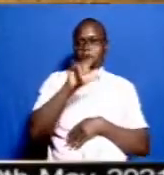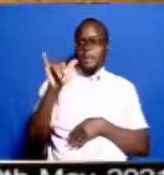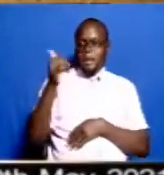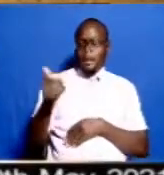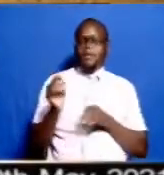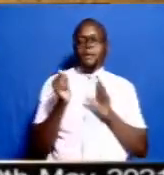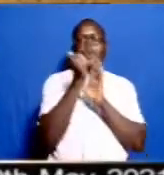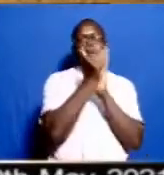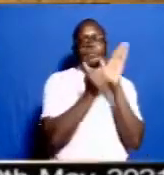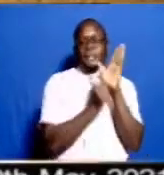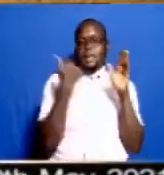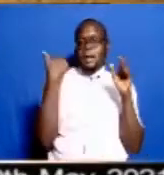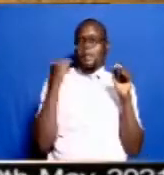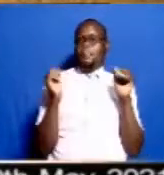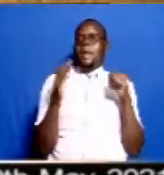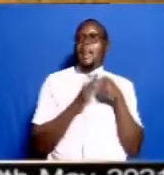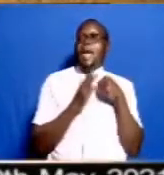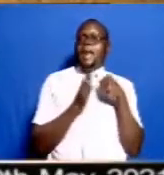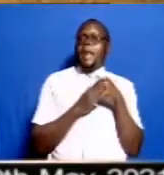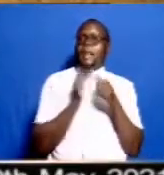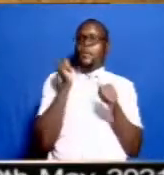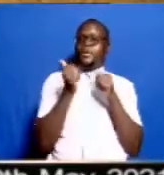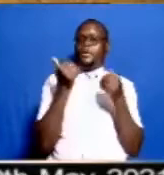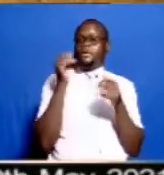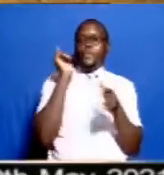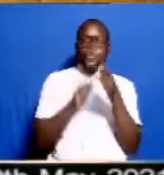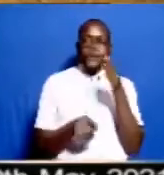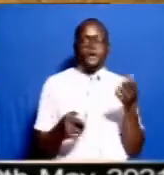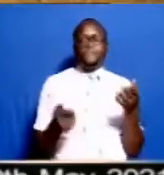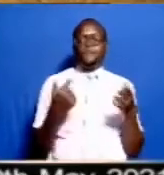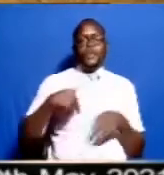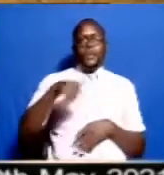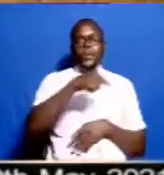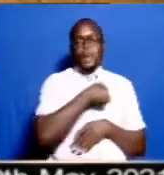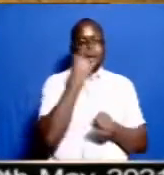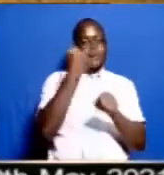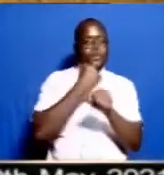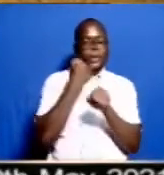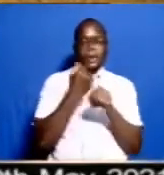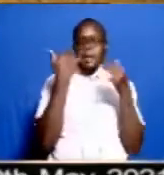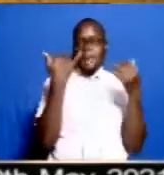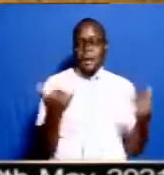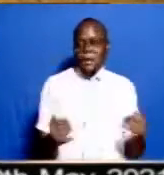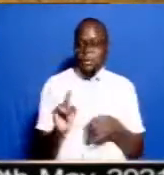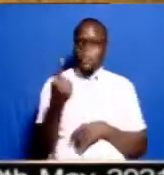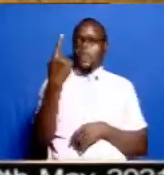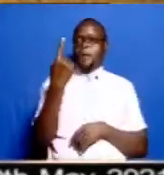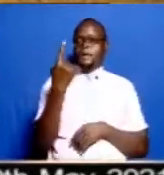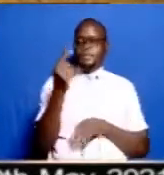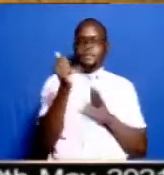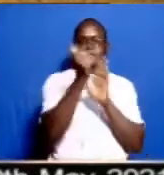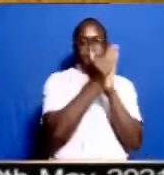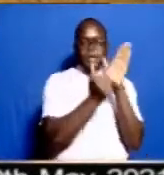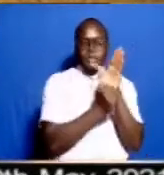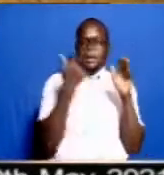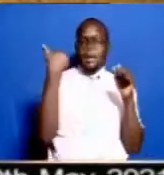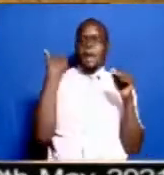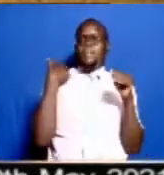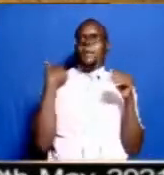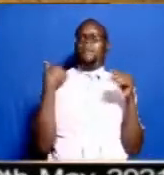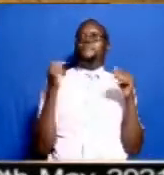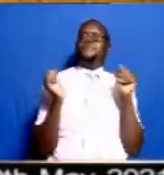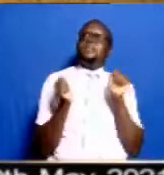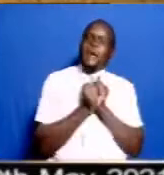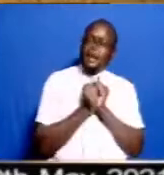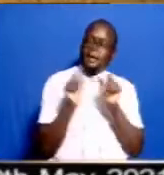number 9, which is what we are getting into. Once we get to order number 10,